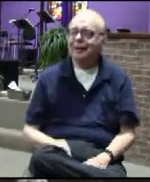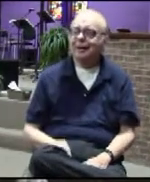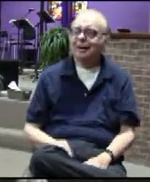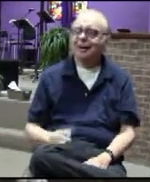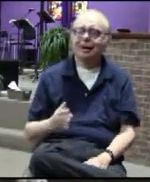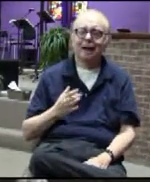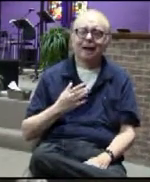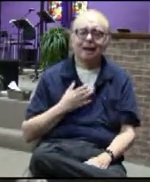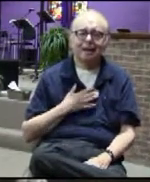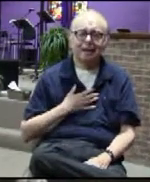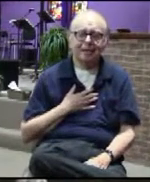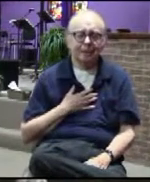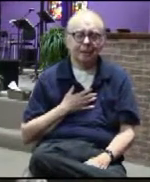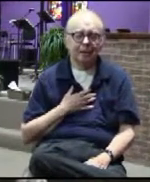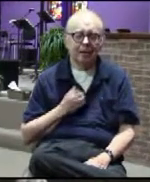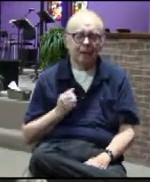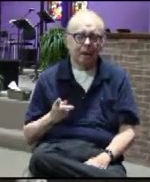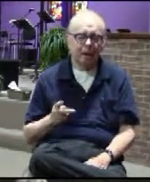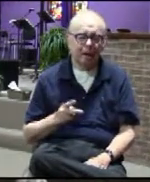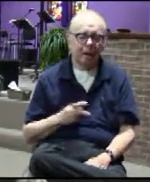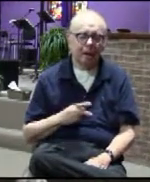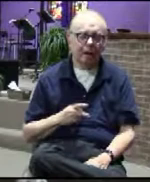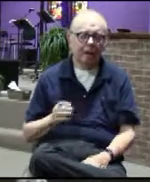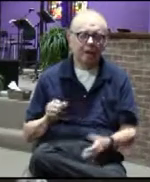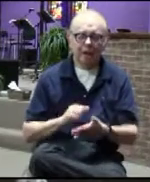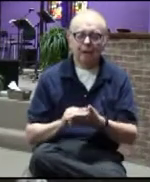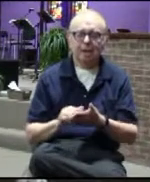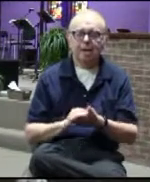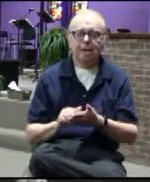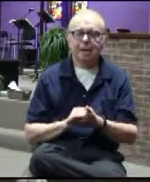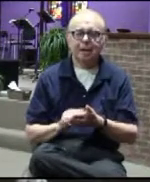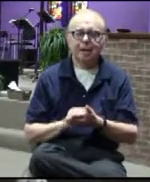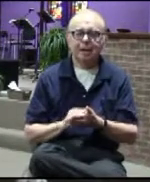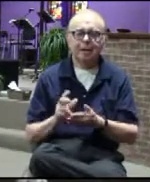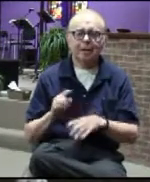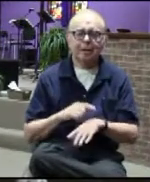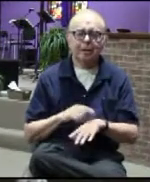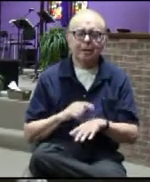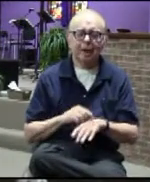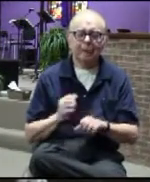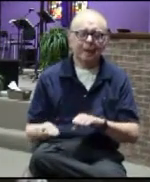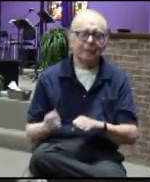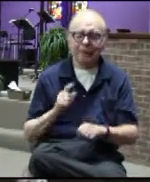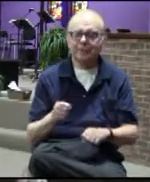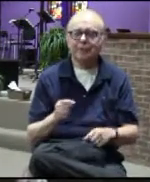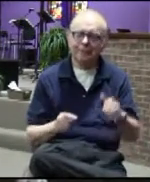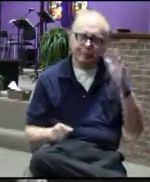didn't mine look like that no we had to scrub your head out three times after we baptized you man